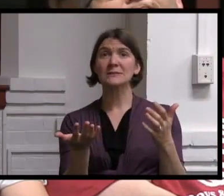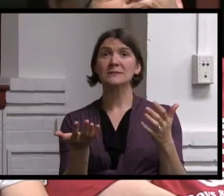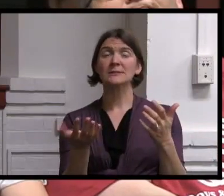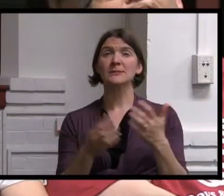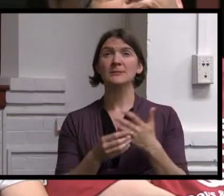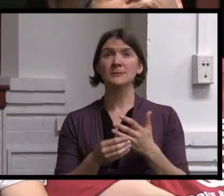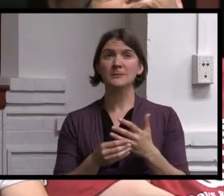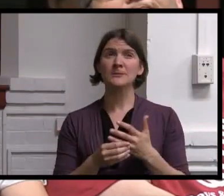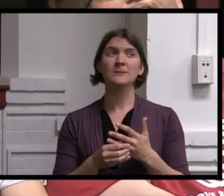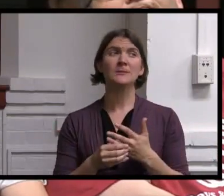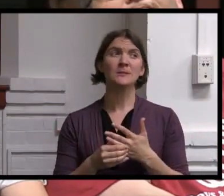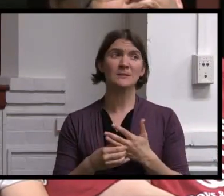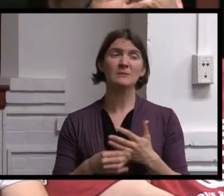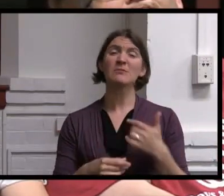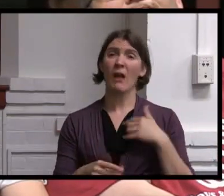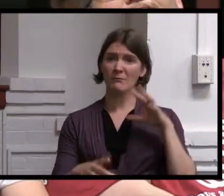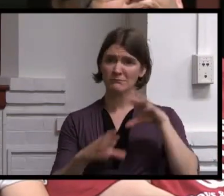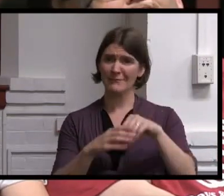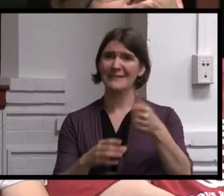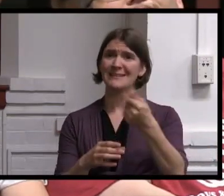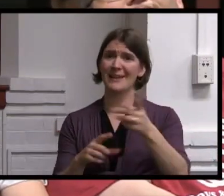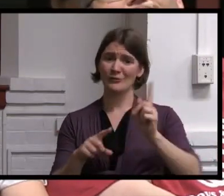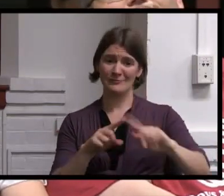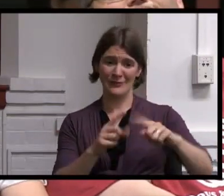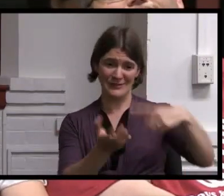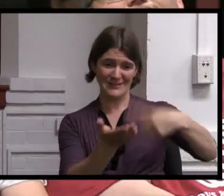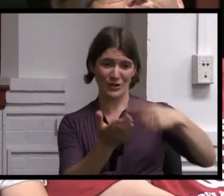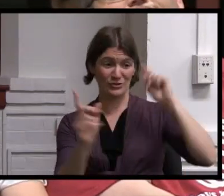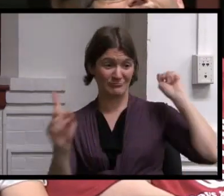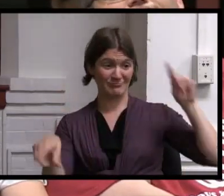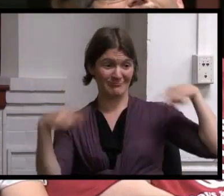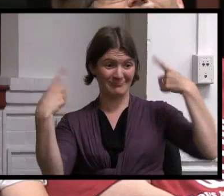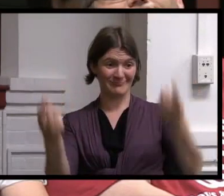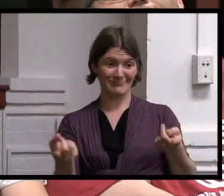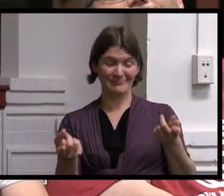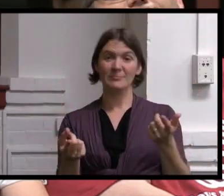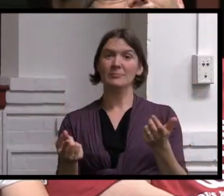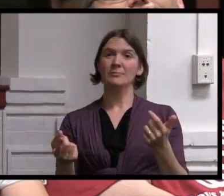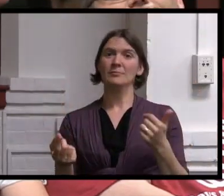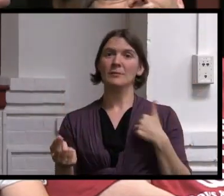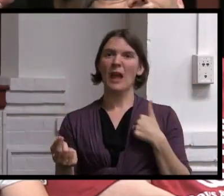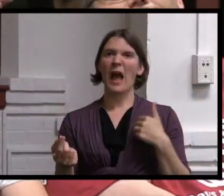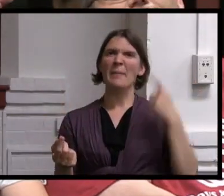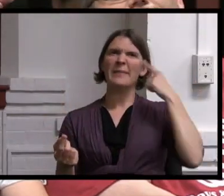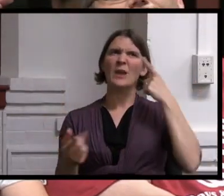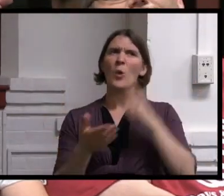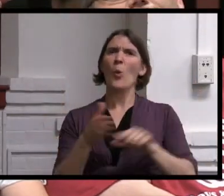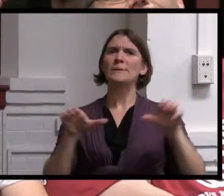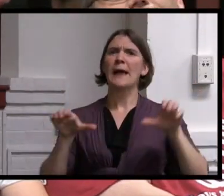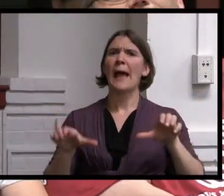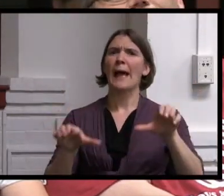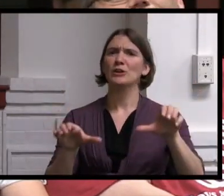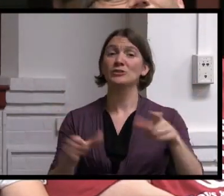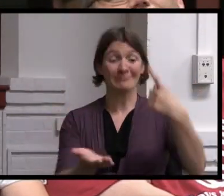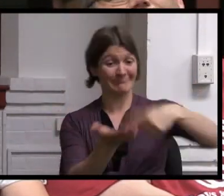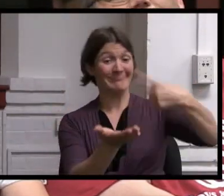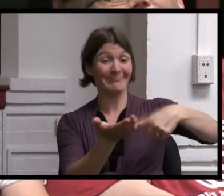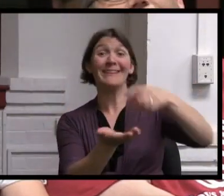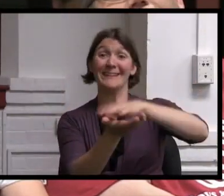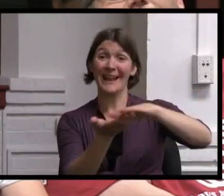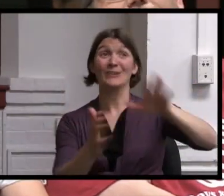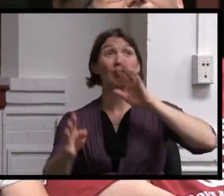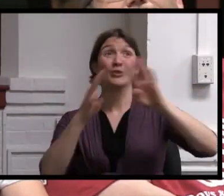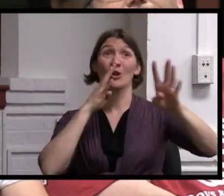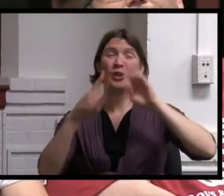And I've been a part of several different discussions, and I always say, what's the action plan after the